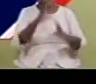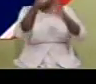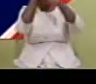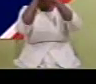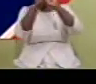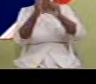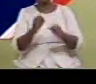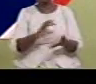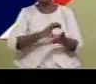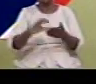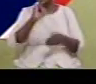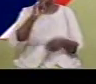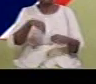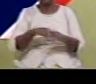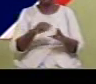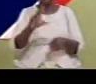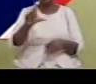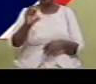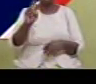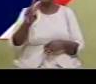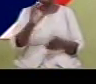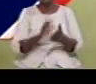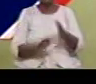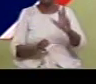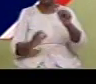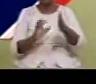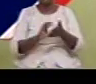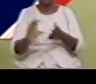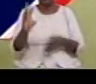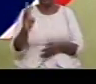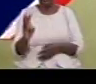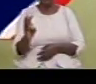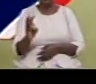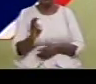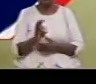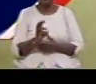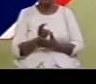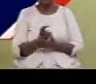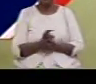6. Can we have anybody